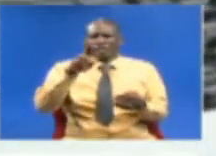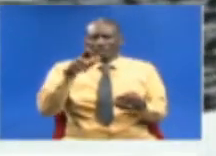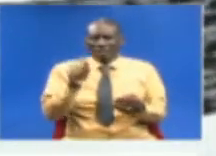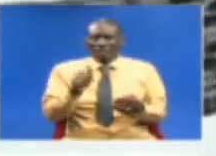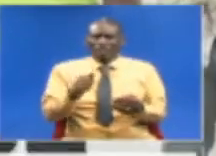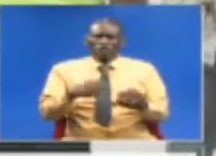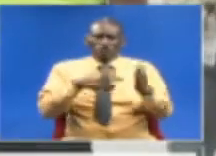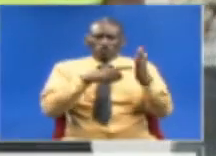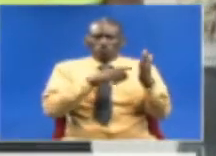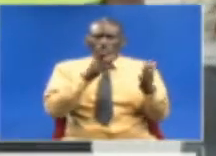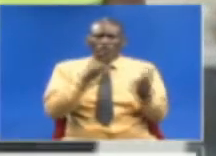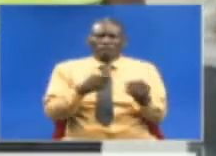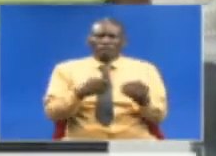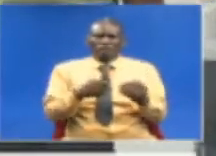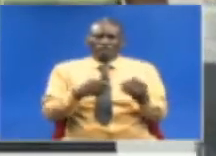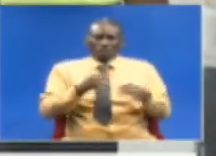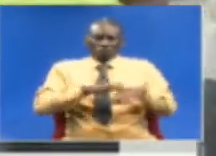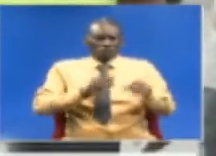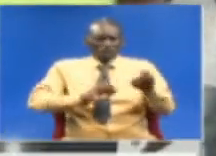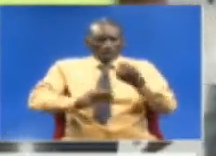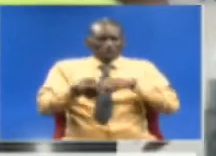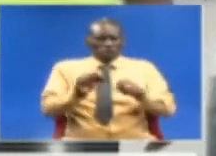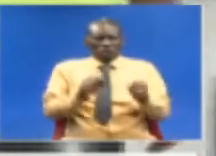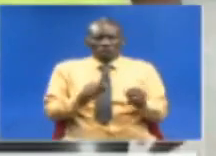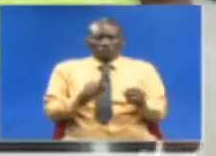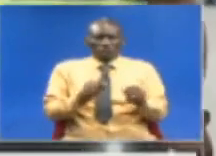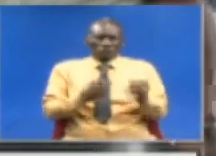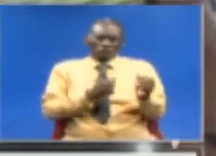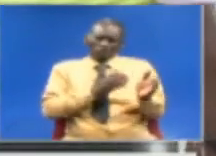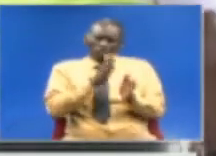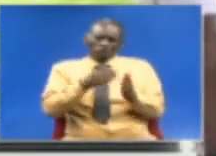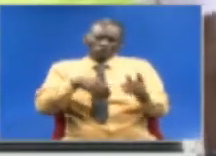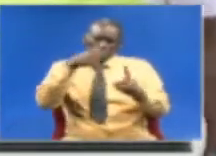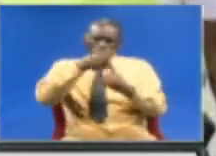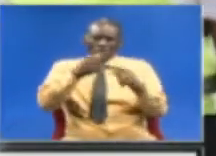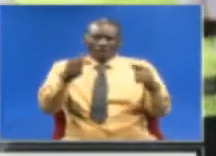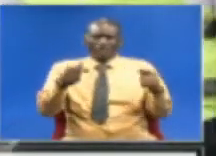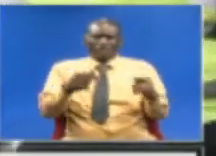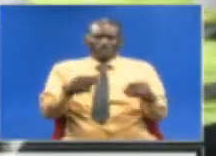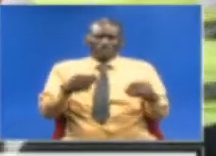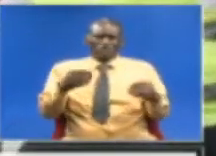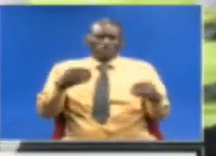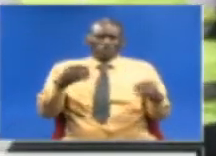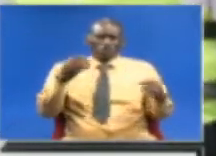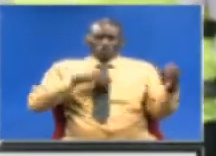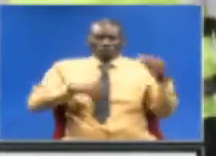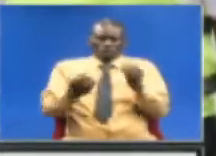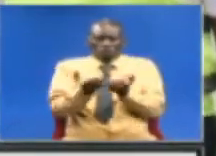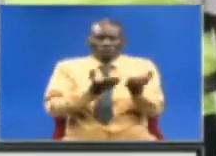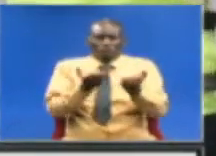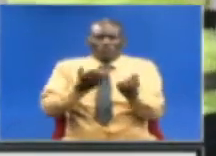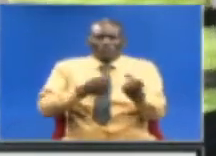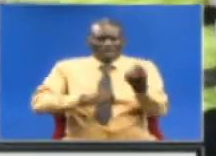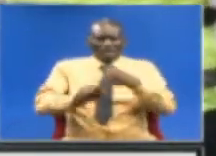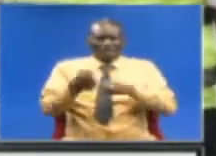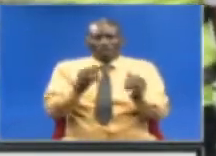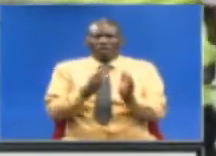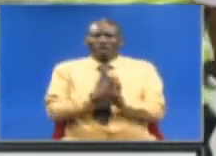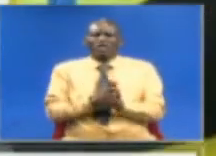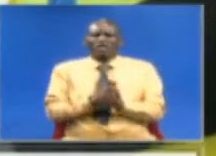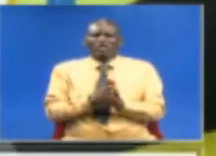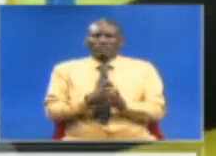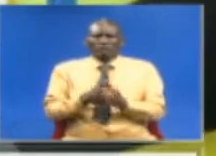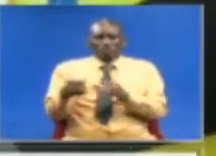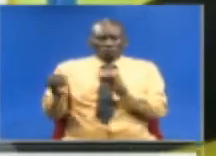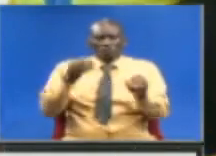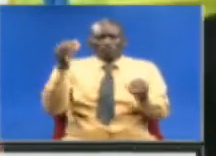a significant stride in the nation's ongoing battle against fraudulent trade activities and repatriation